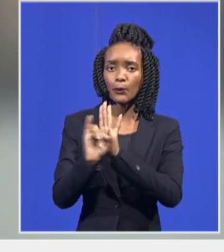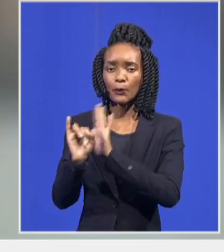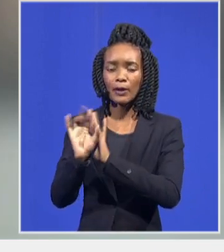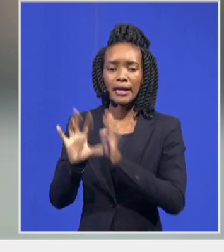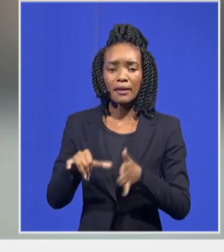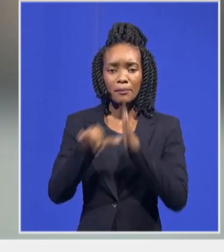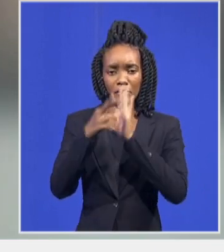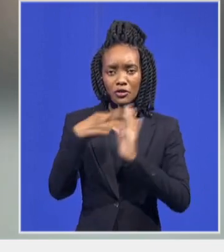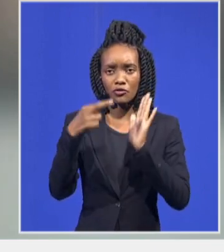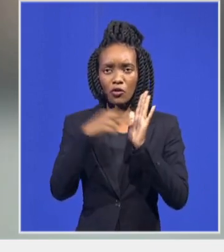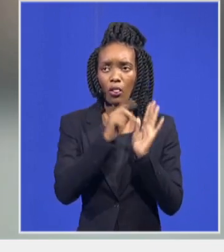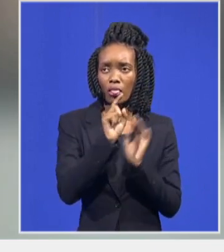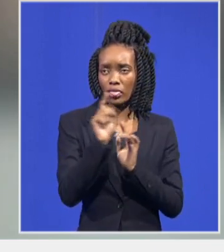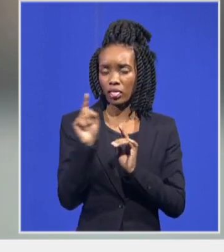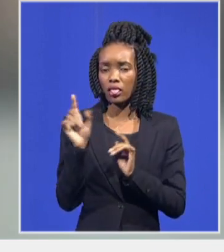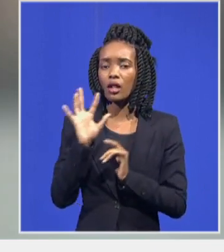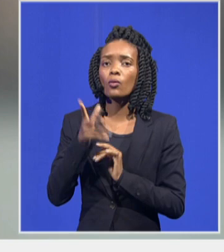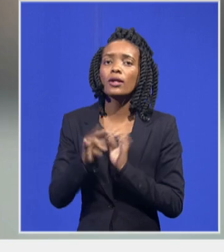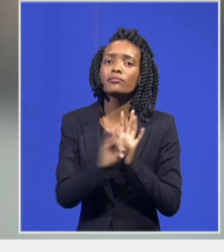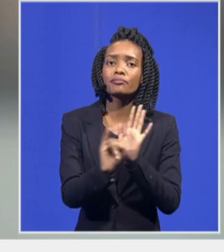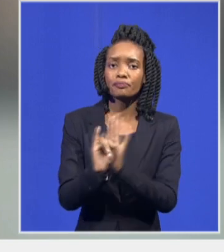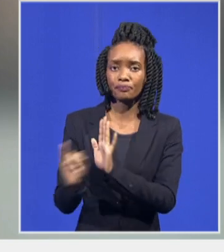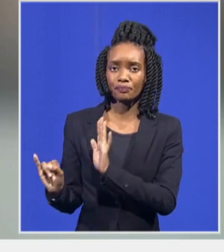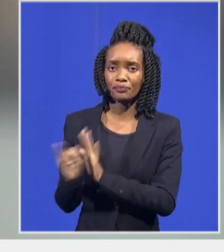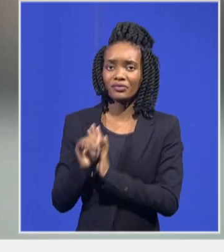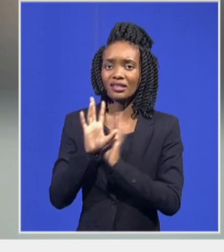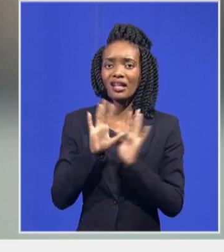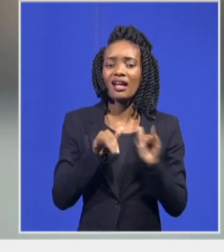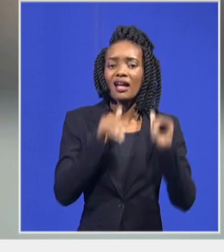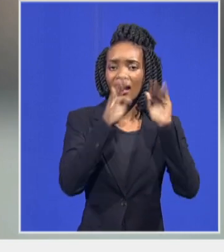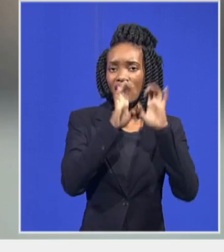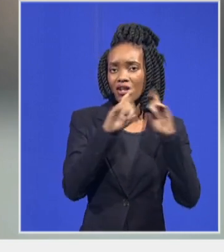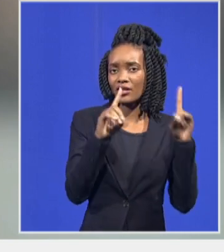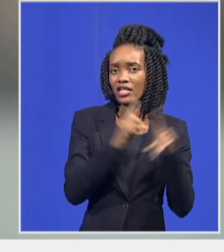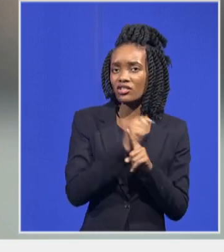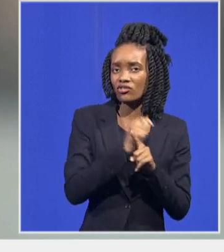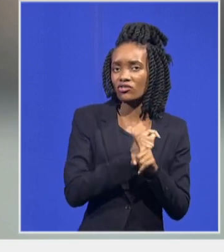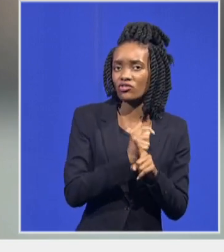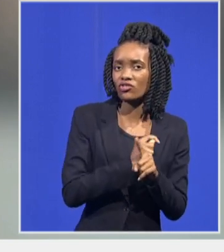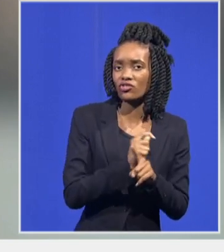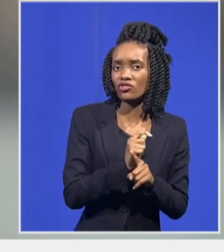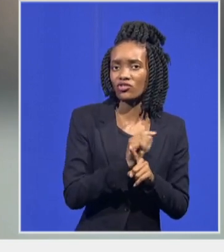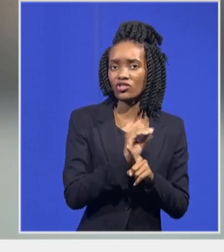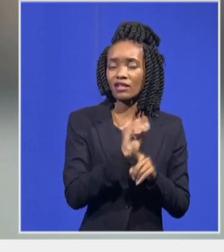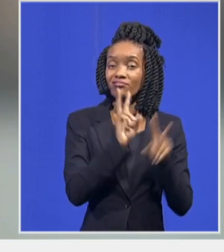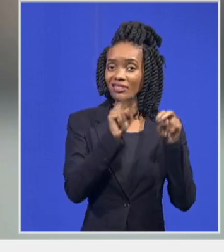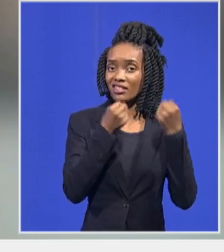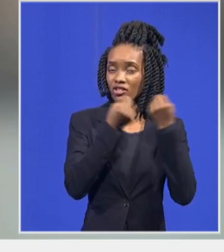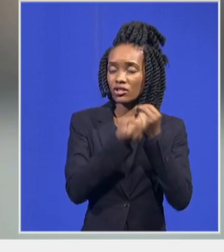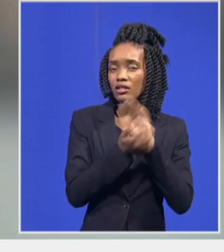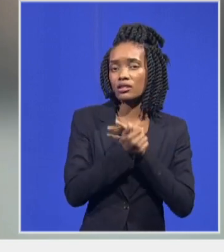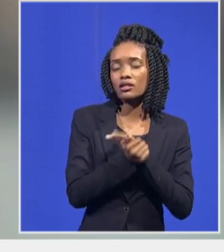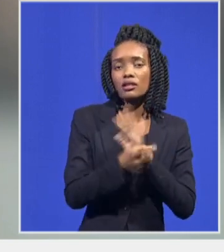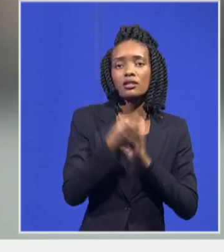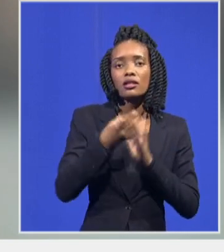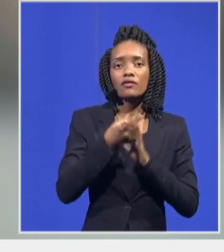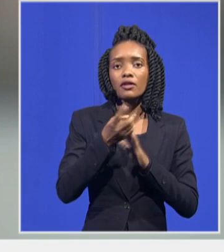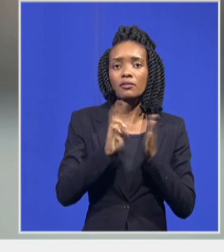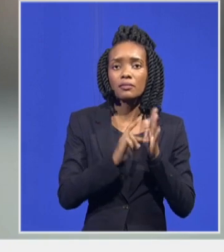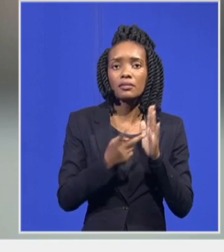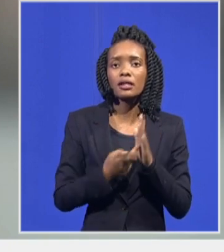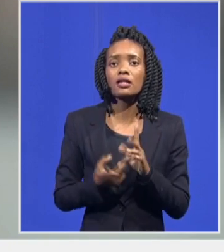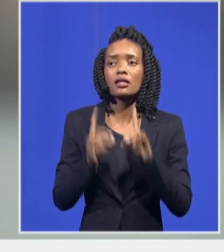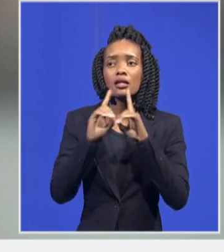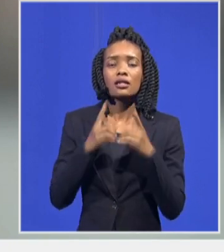very wide-ranging. I mean, there's higher education and training with the National Skills Development Plan. There's the Department